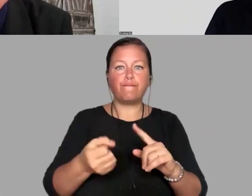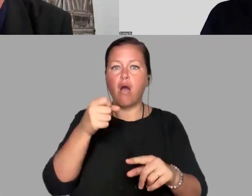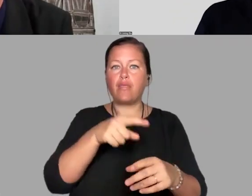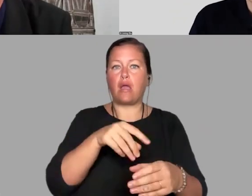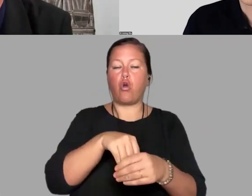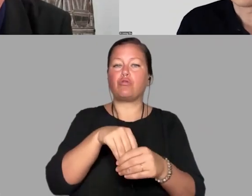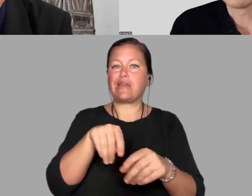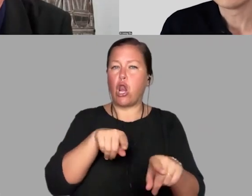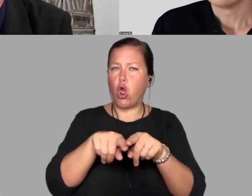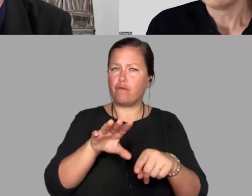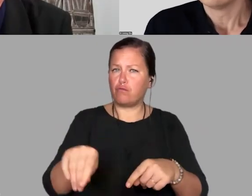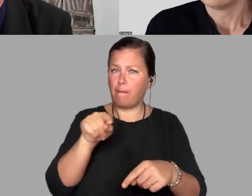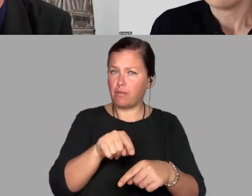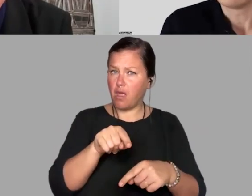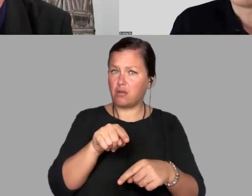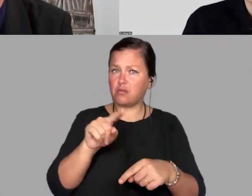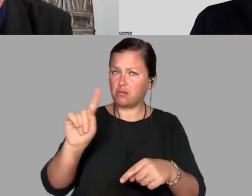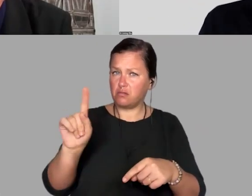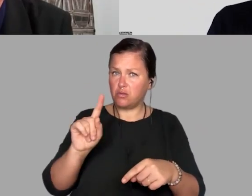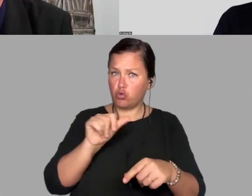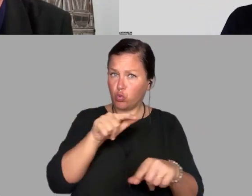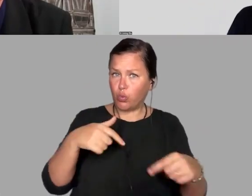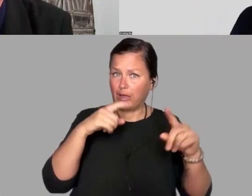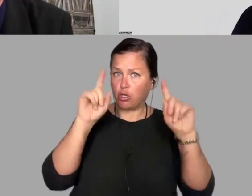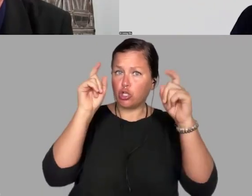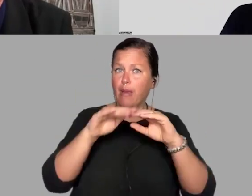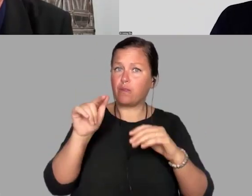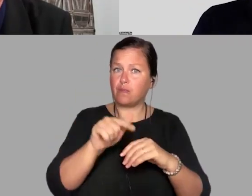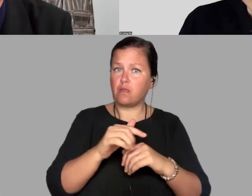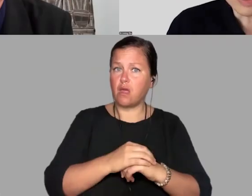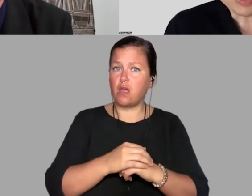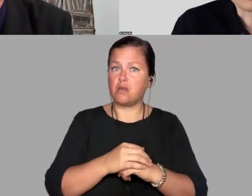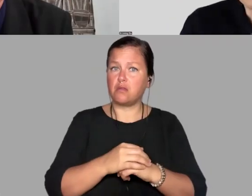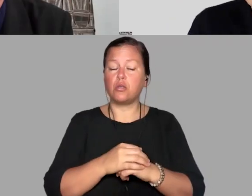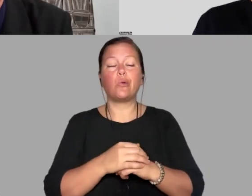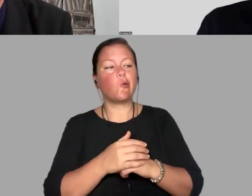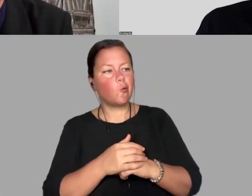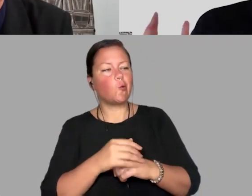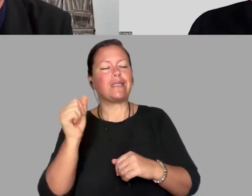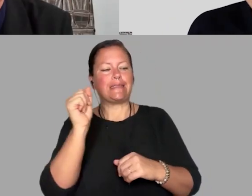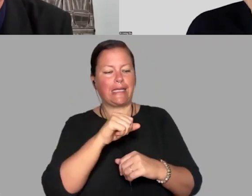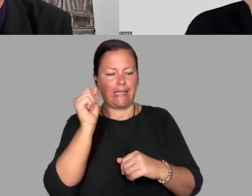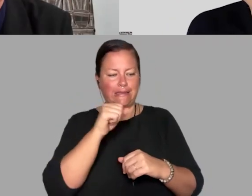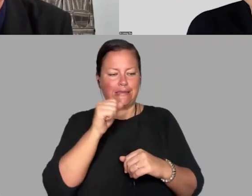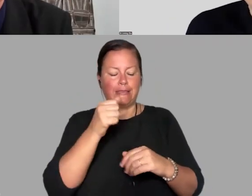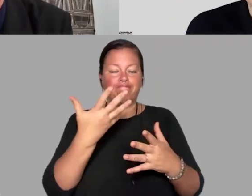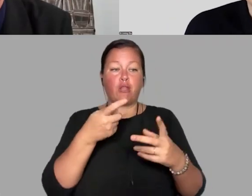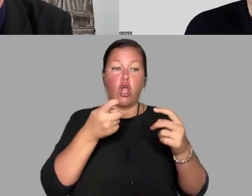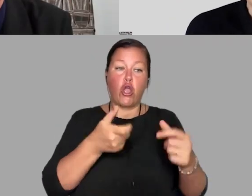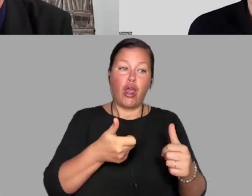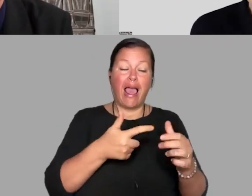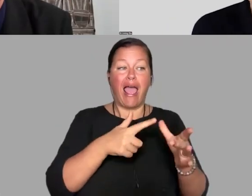it. Is that something that we should be concerned around? Yes. So whether the early AI or these